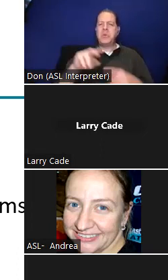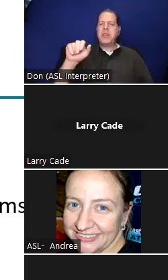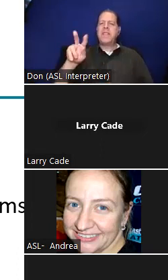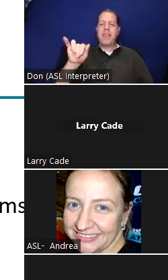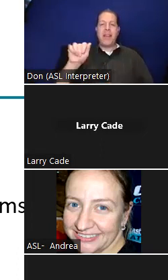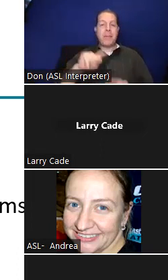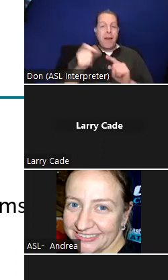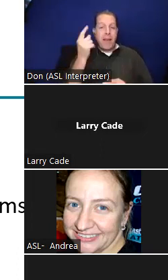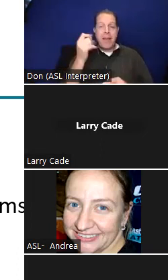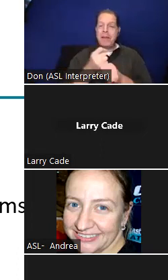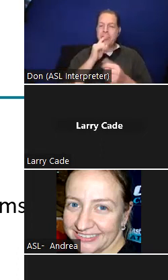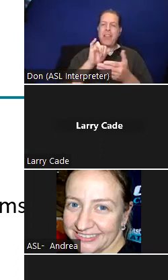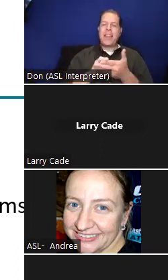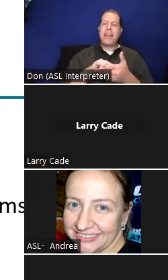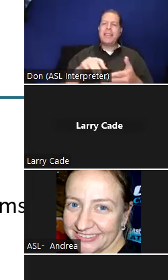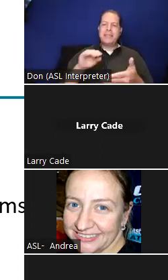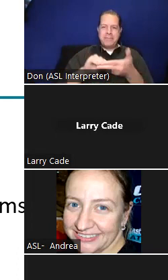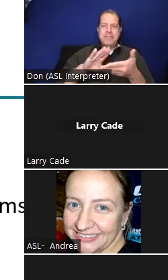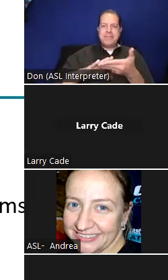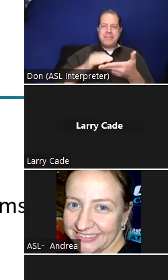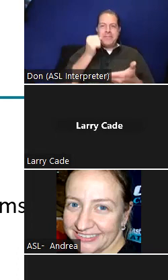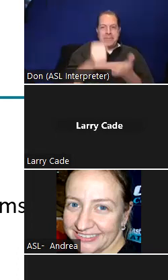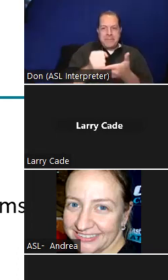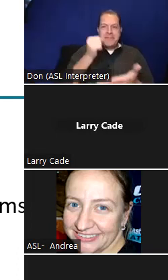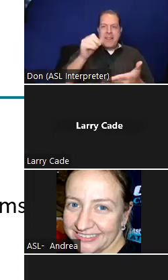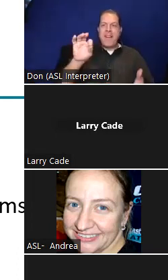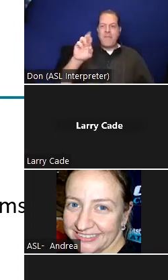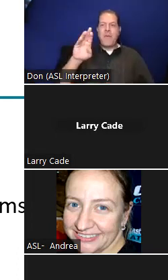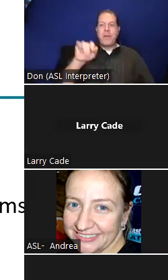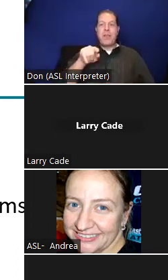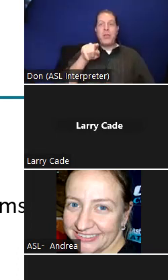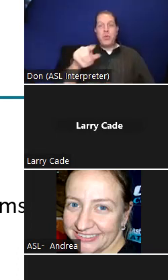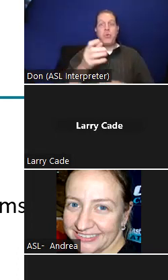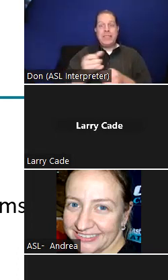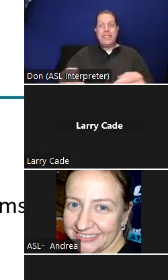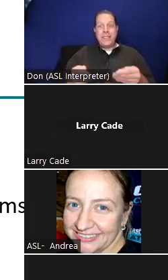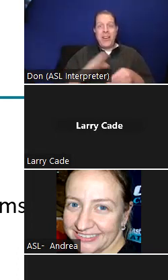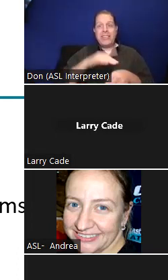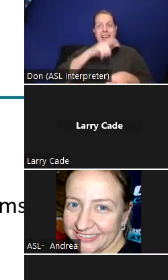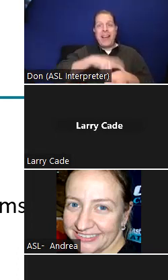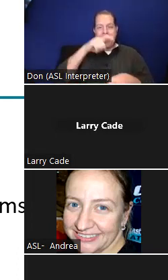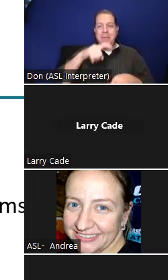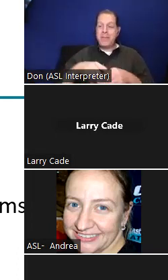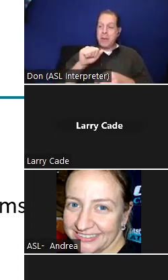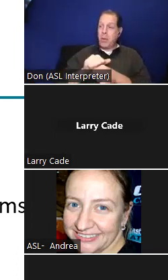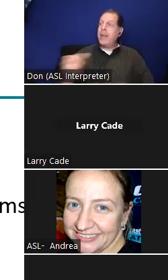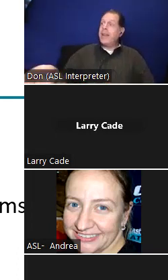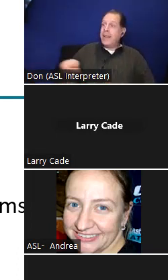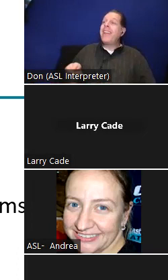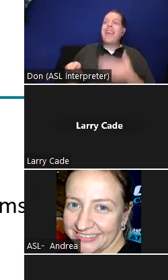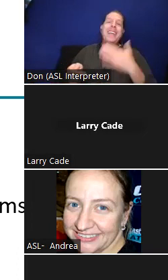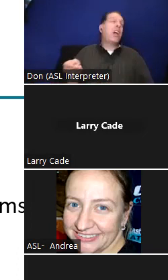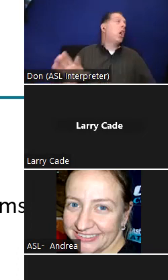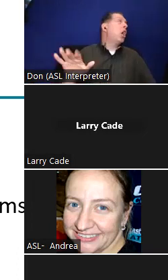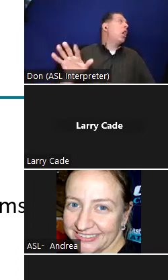want to make sure that it's noted on the form that you did receive it on time. As long as the employee got it into you on time, then